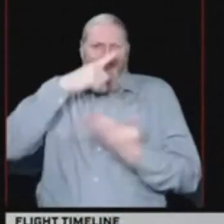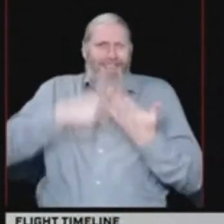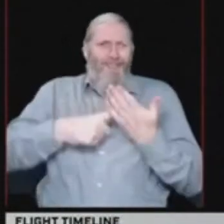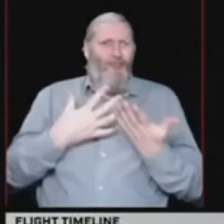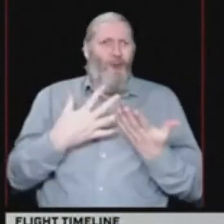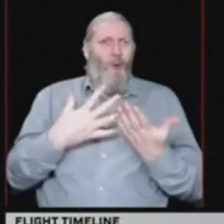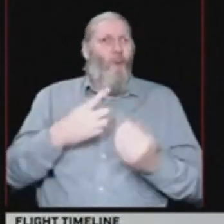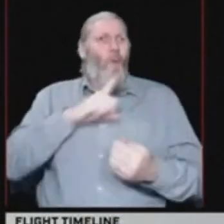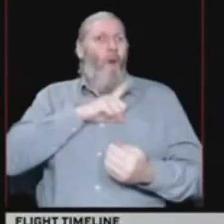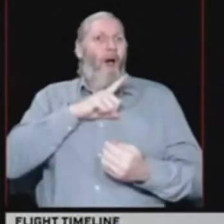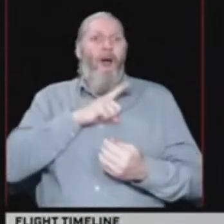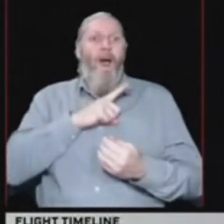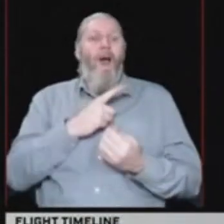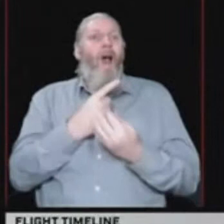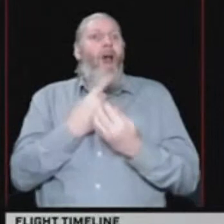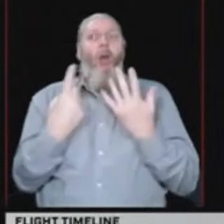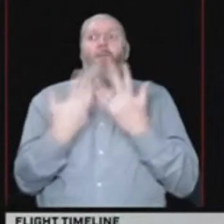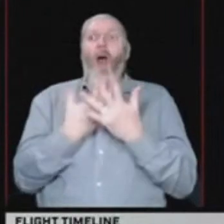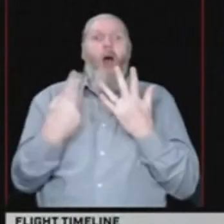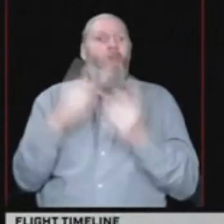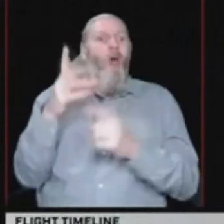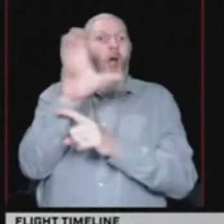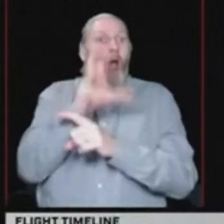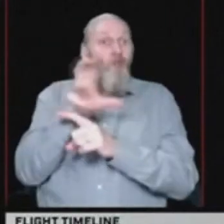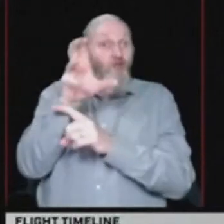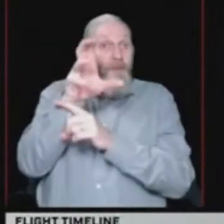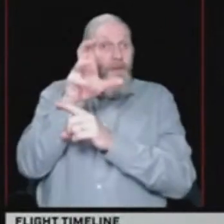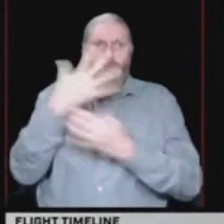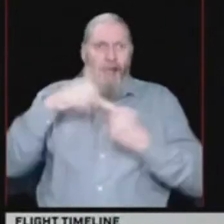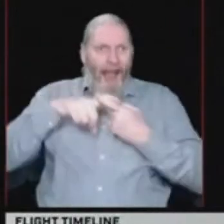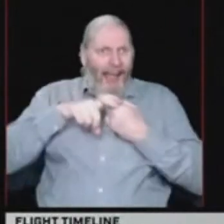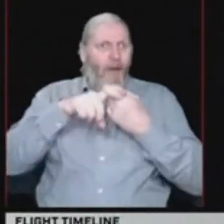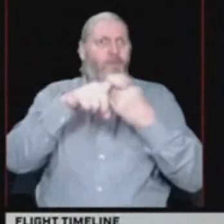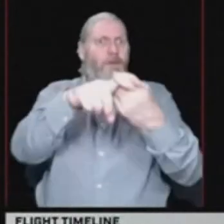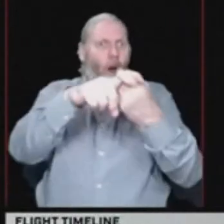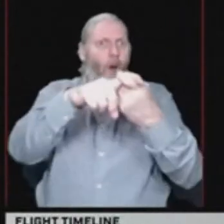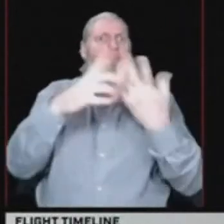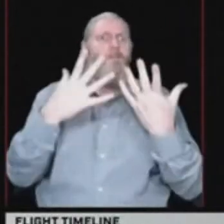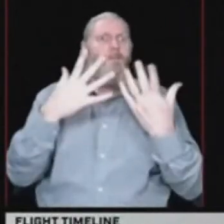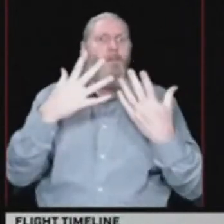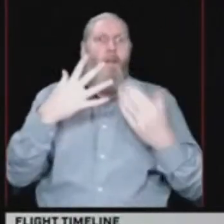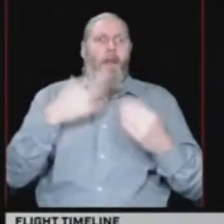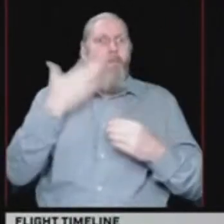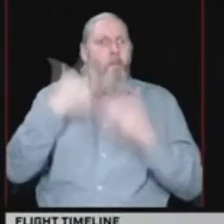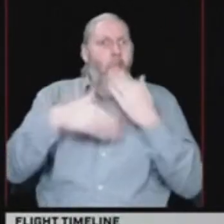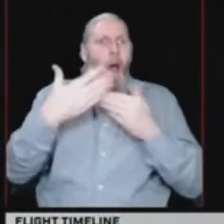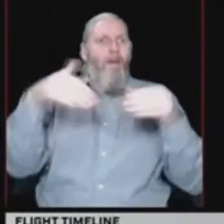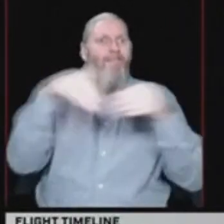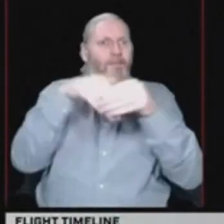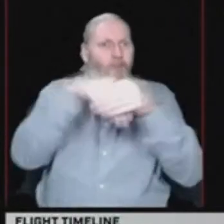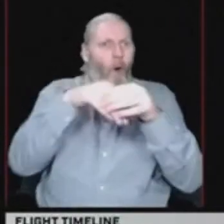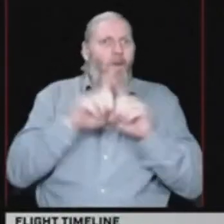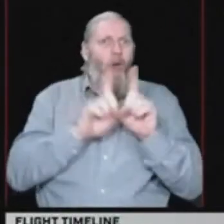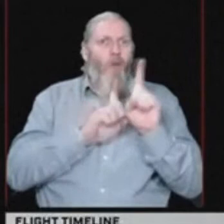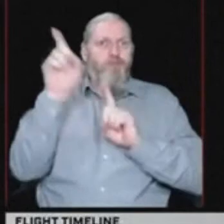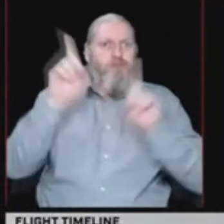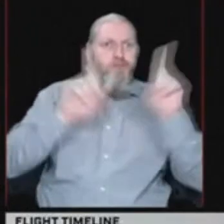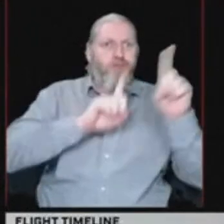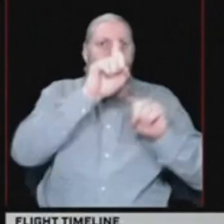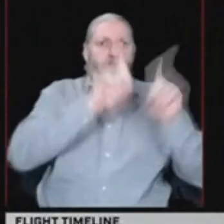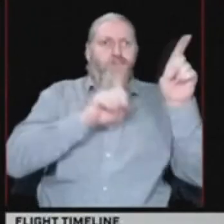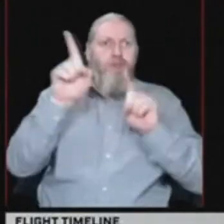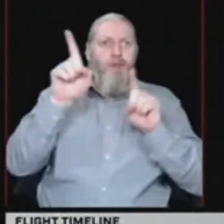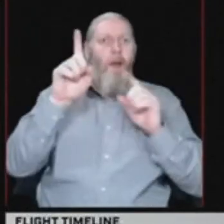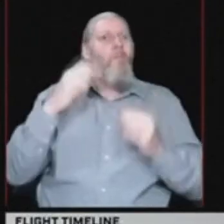other locations continued or have got into the space race since then. I think the big thing that's changed is the commercialization